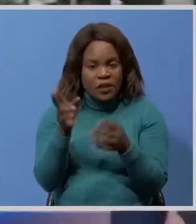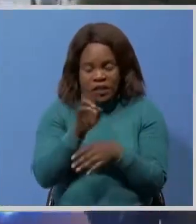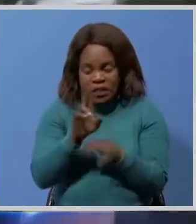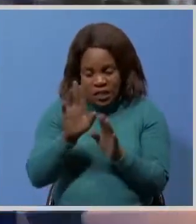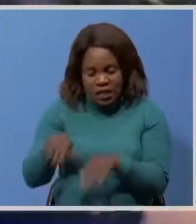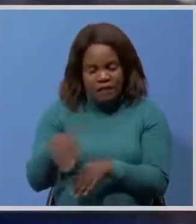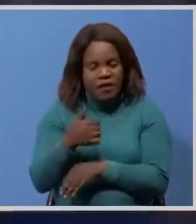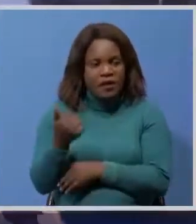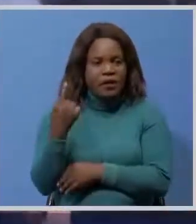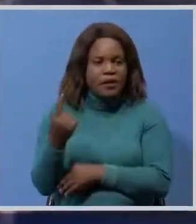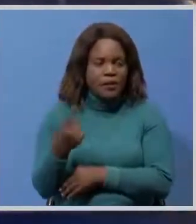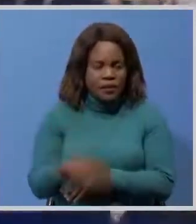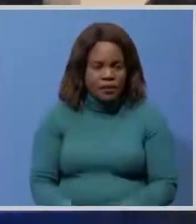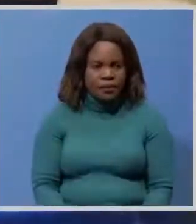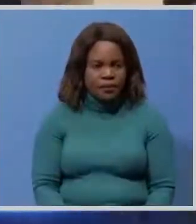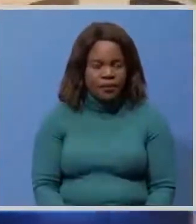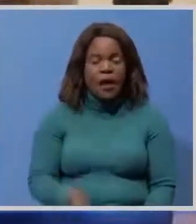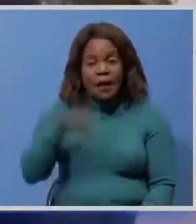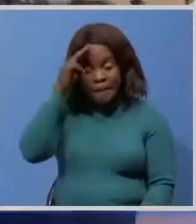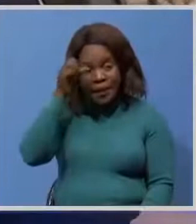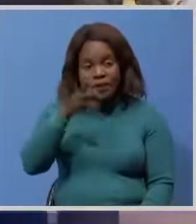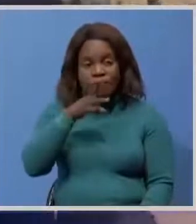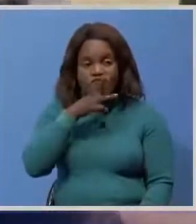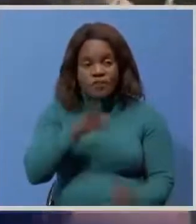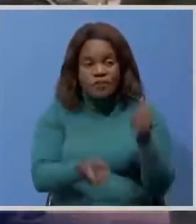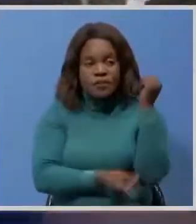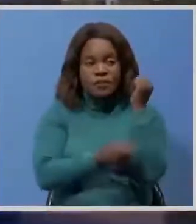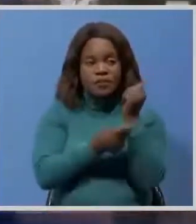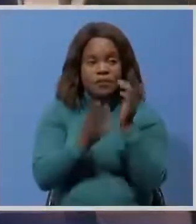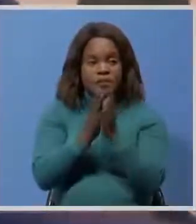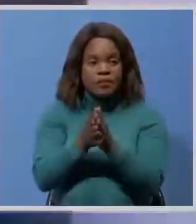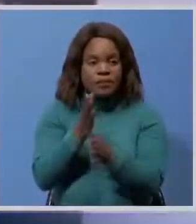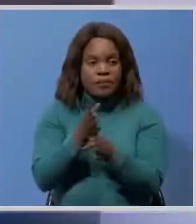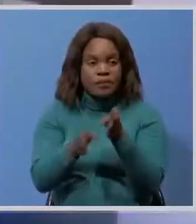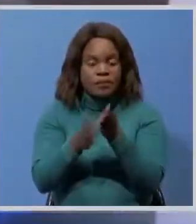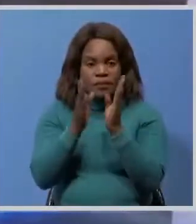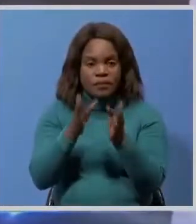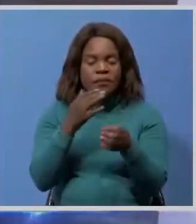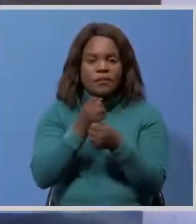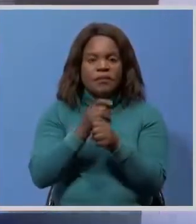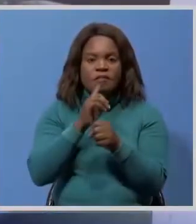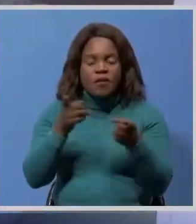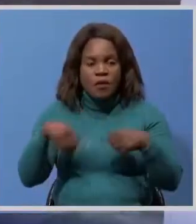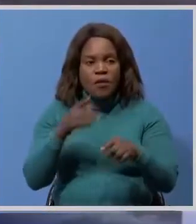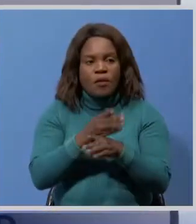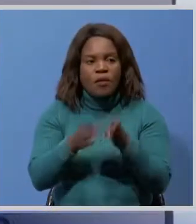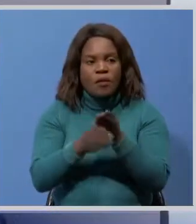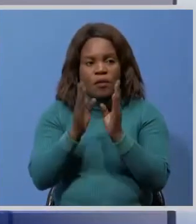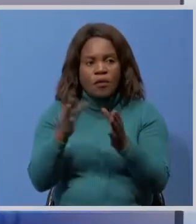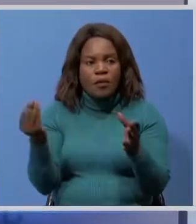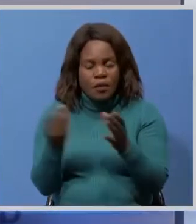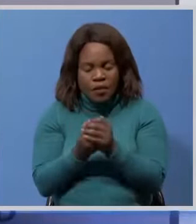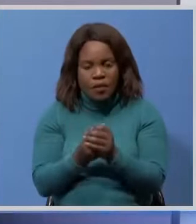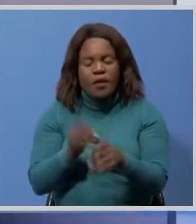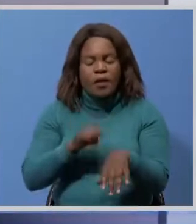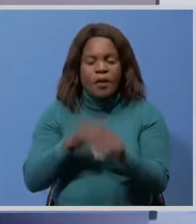behind. And Minister of Water Development Rafael Nakachinda urged the contractor to ensure that local contractors are engaged during